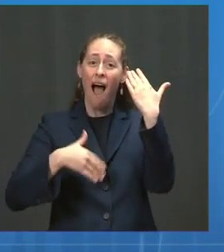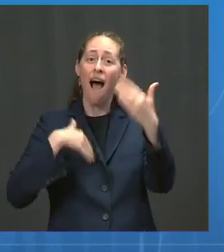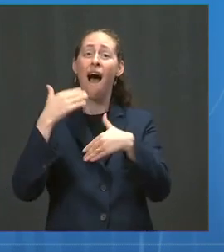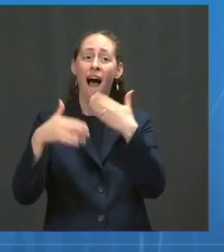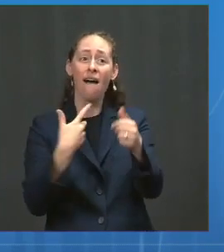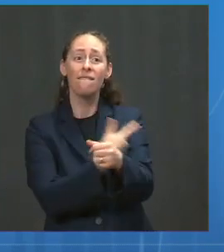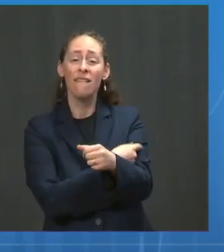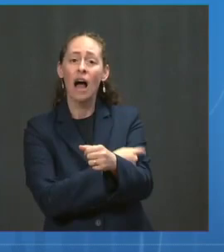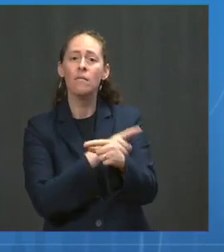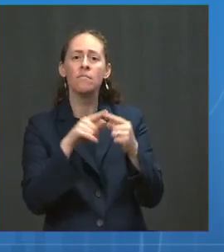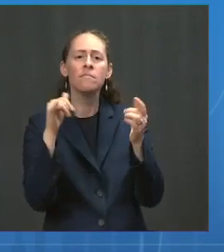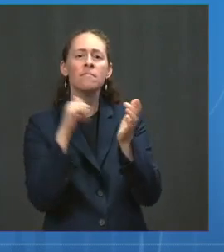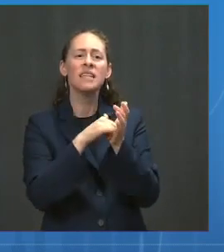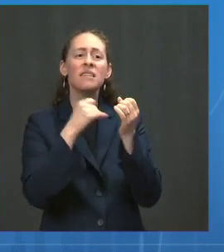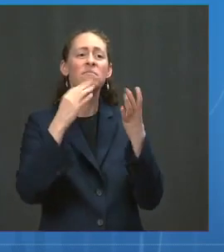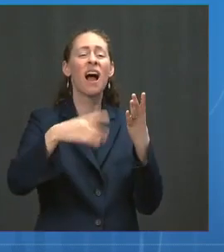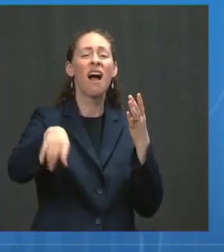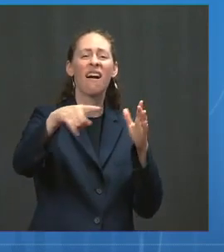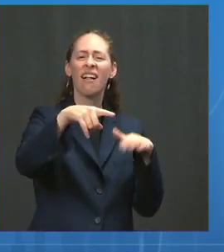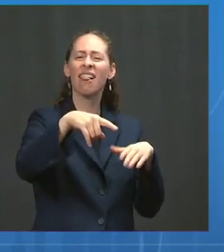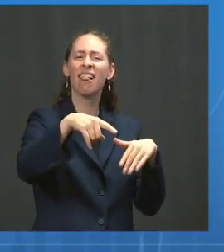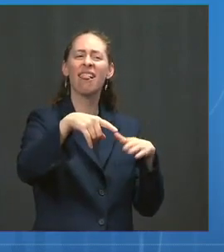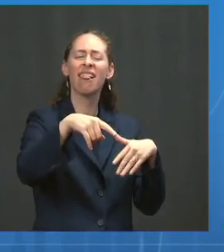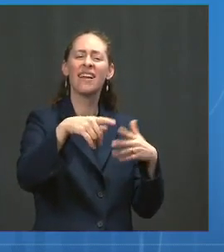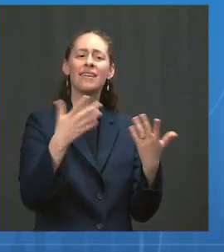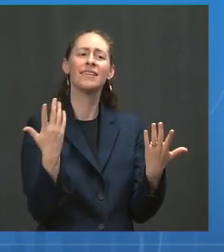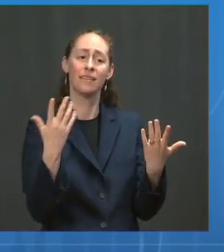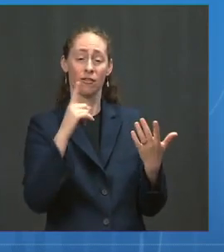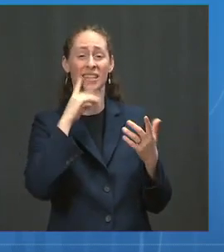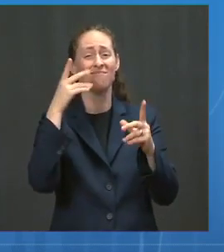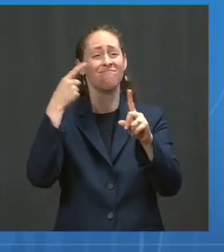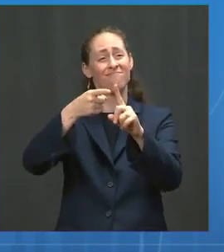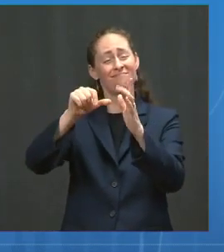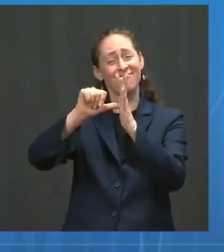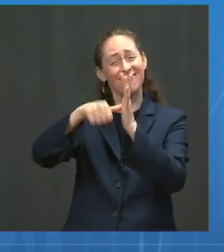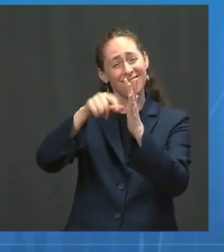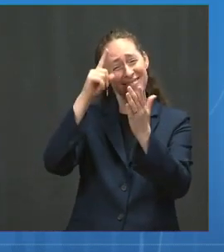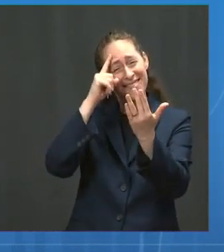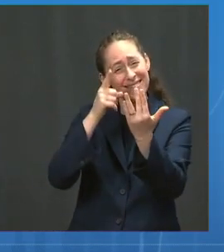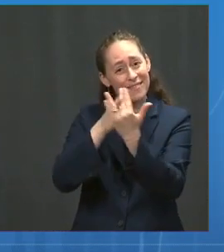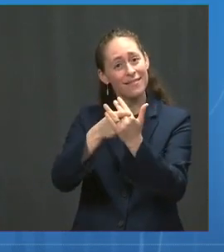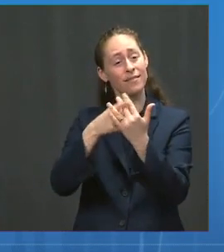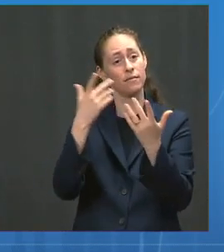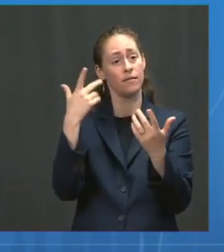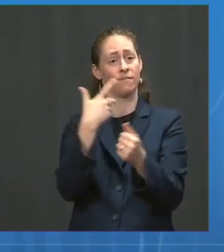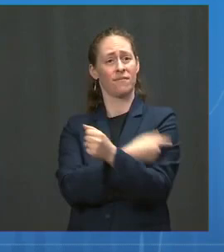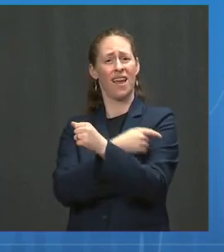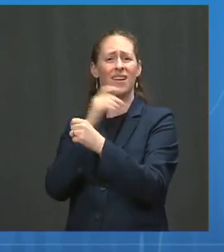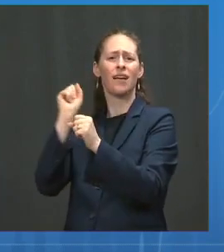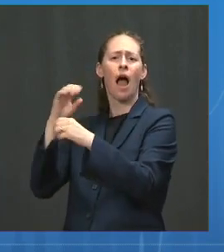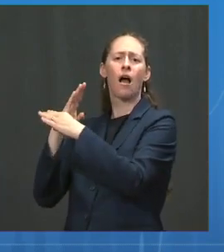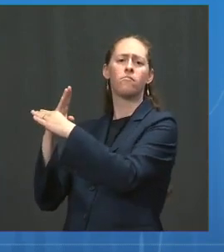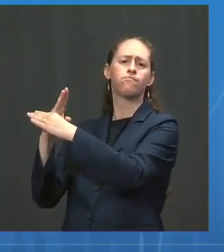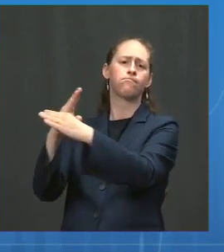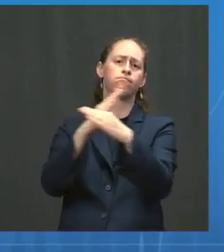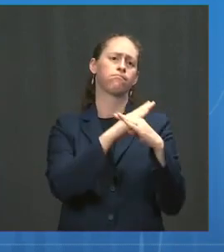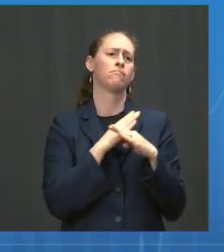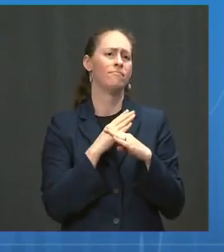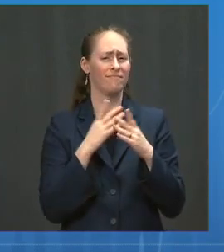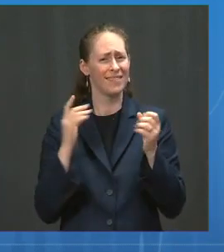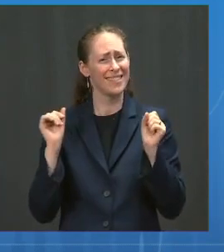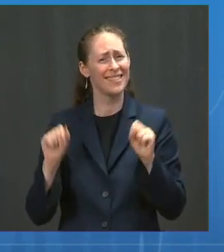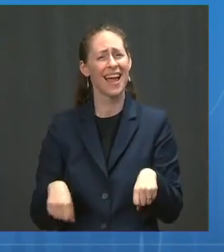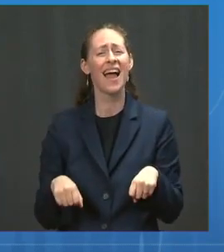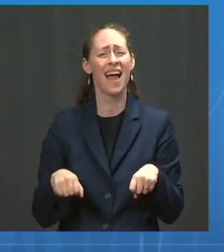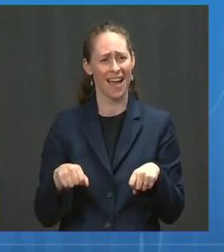Vaccinations are the very best line of defense against COVID and the Delta variant, and we're doing everything we can to keep getting